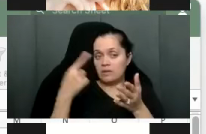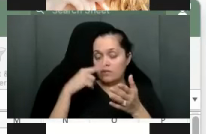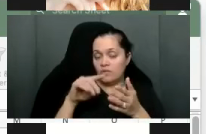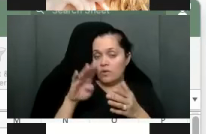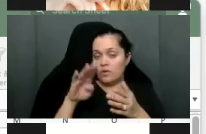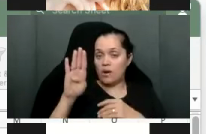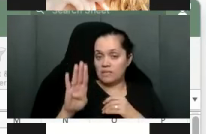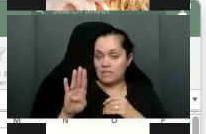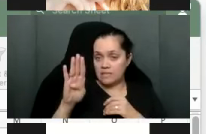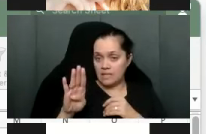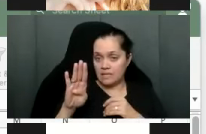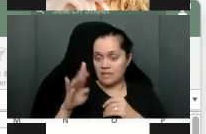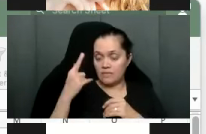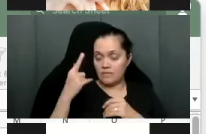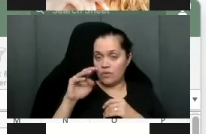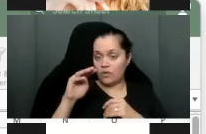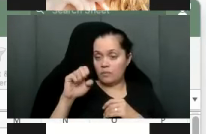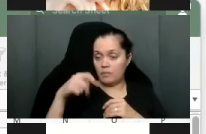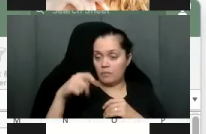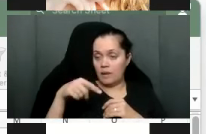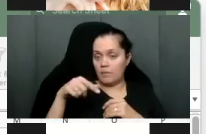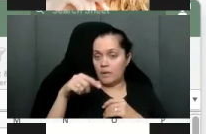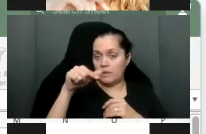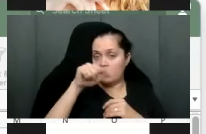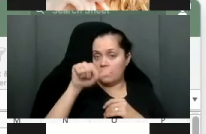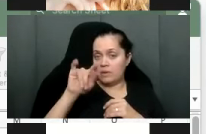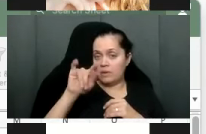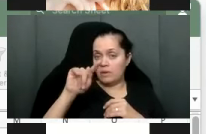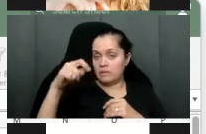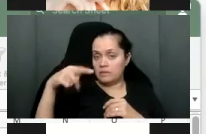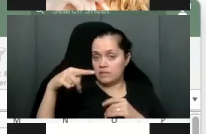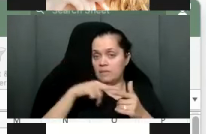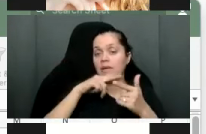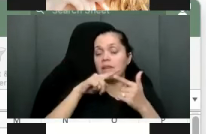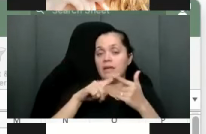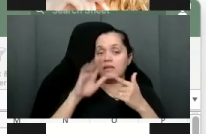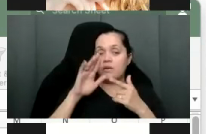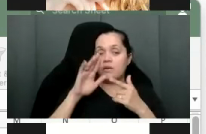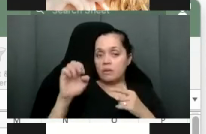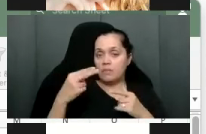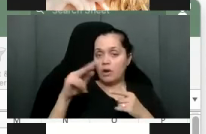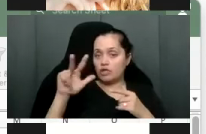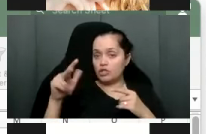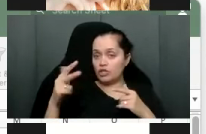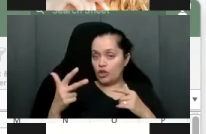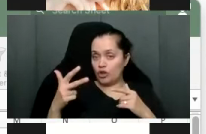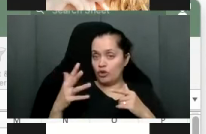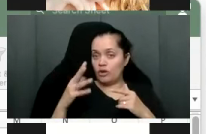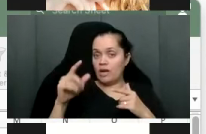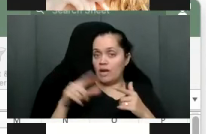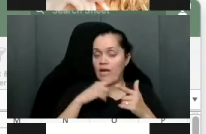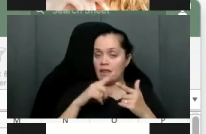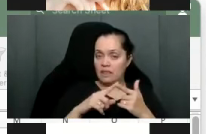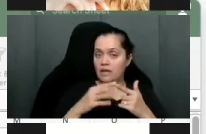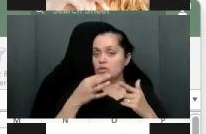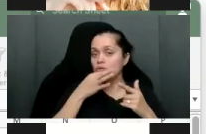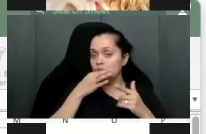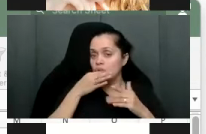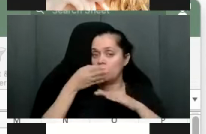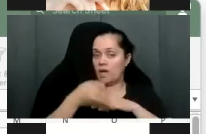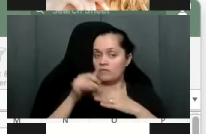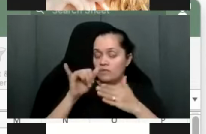Boston for the map quiz tip, that will come on March 3rd. And then soon after